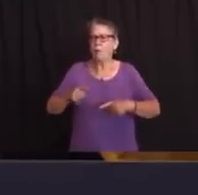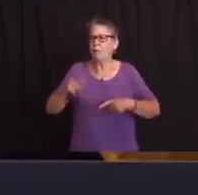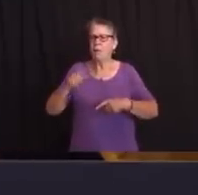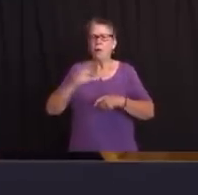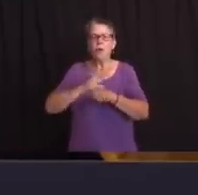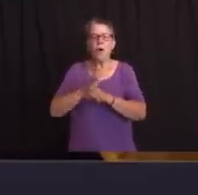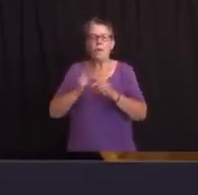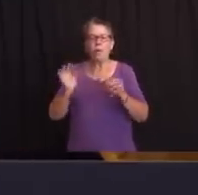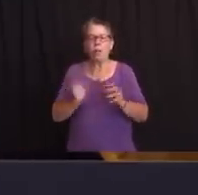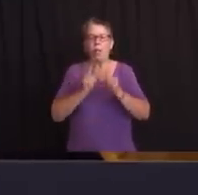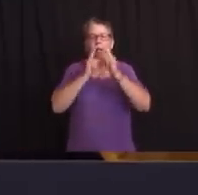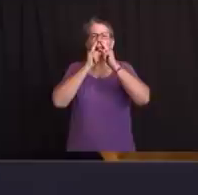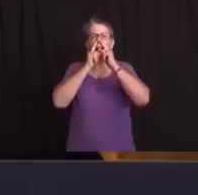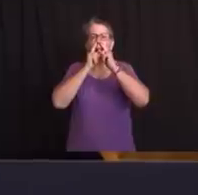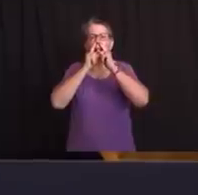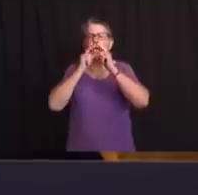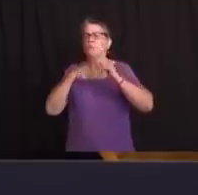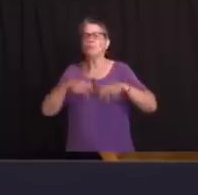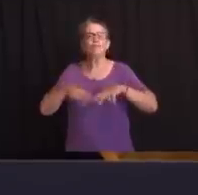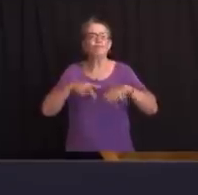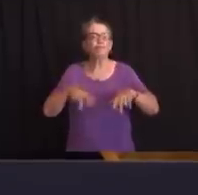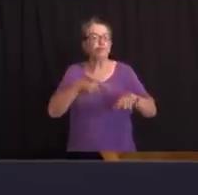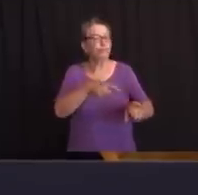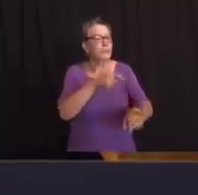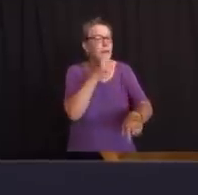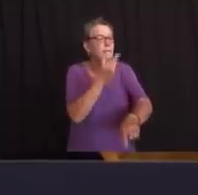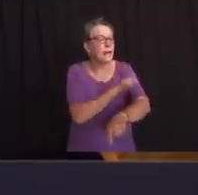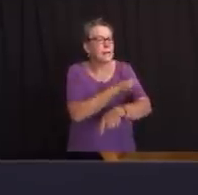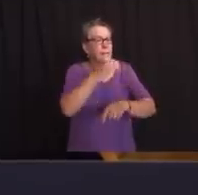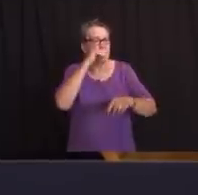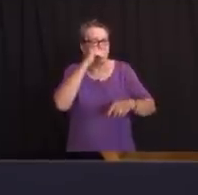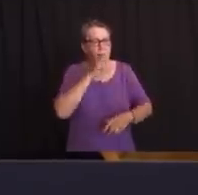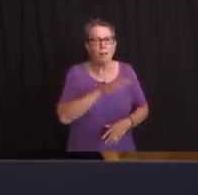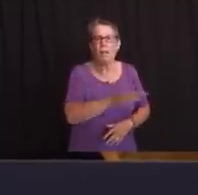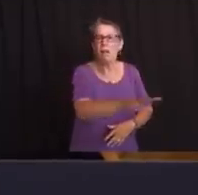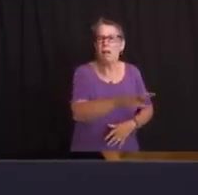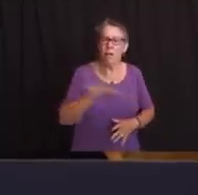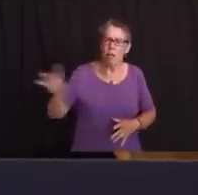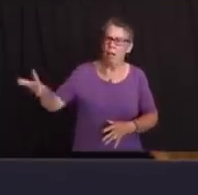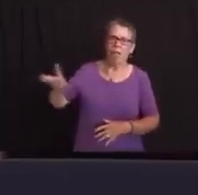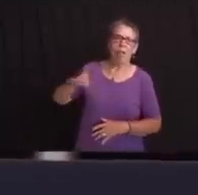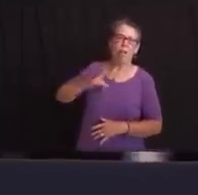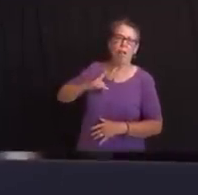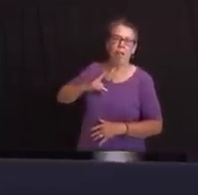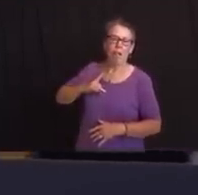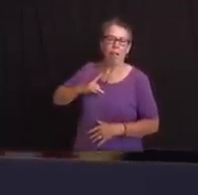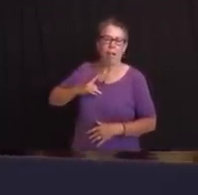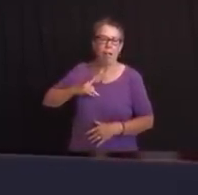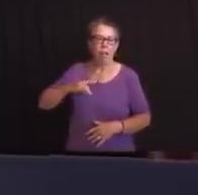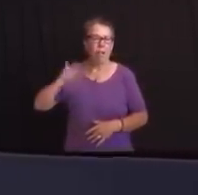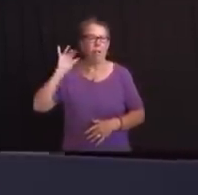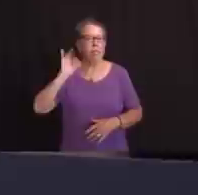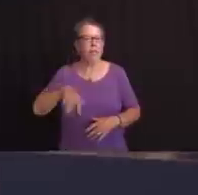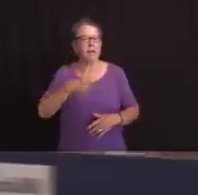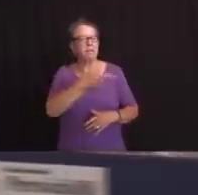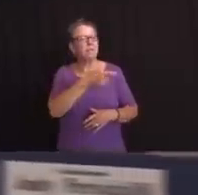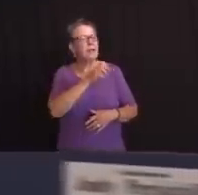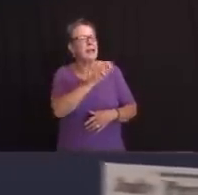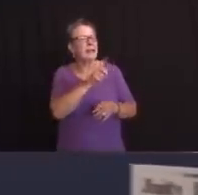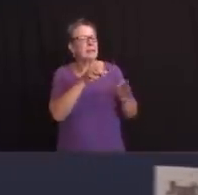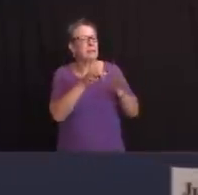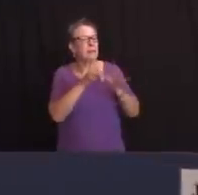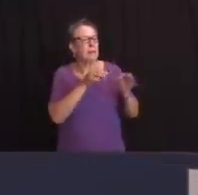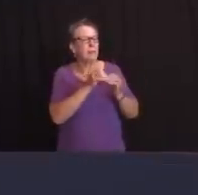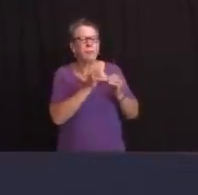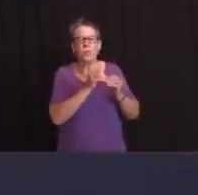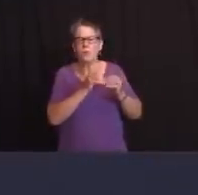than that same unvaccinated person? So that's a big question. Ed, take it away. Thank you. And let me